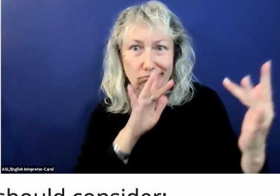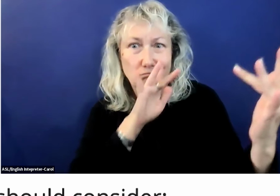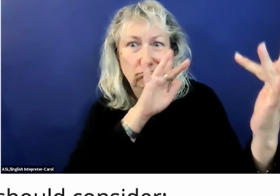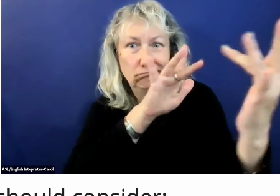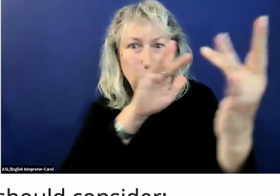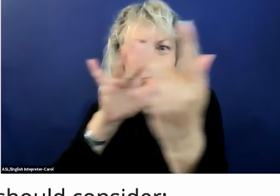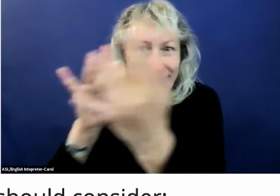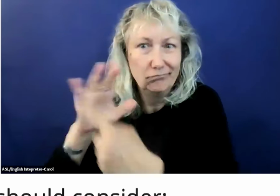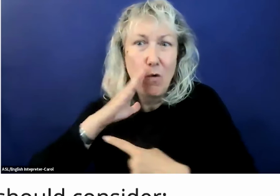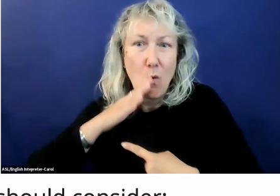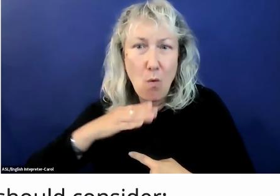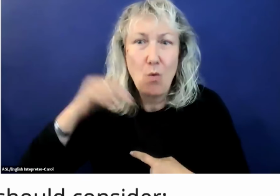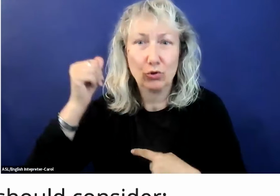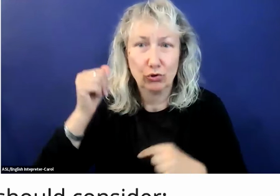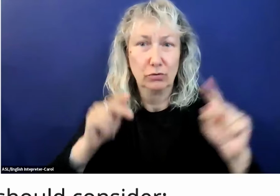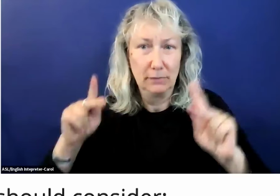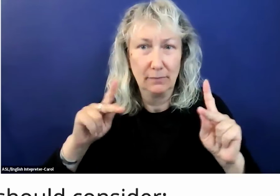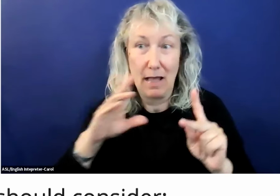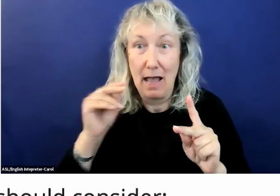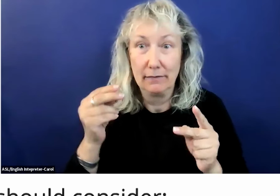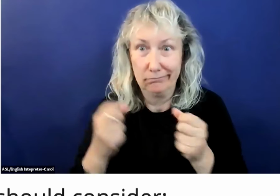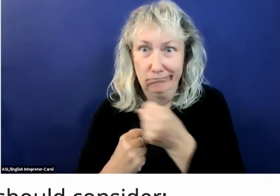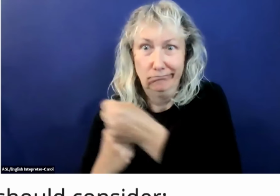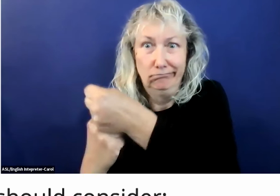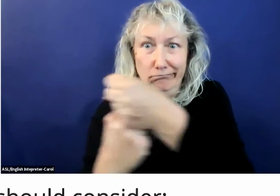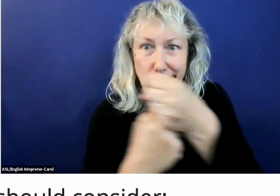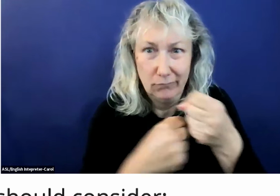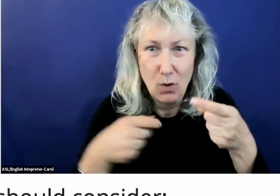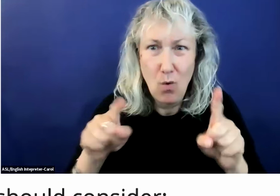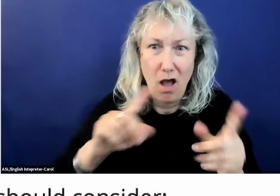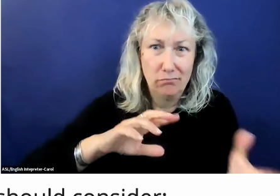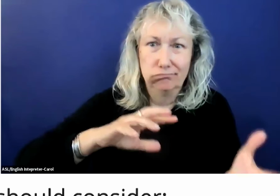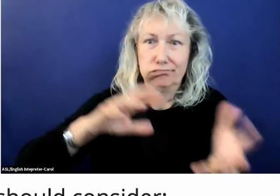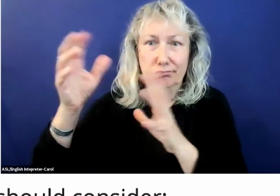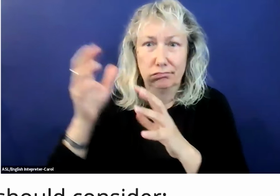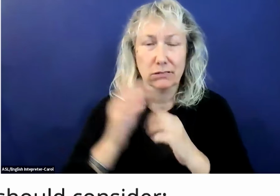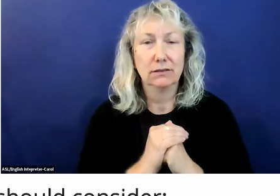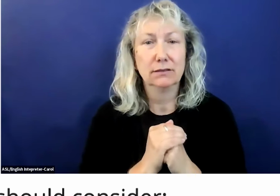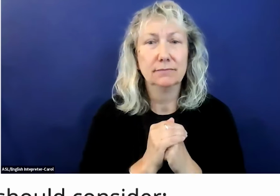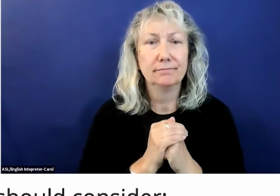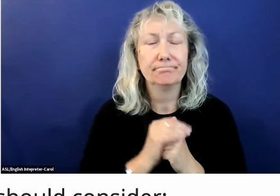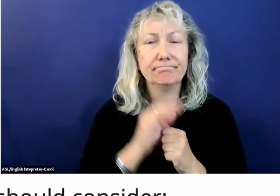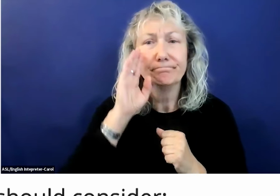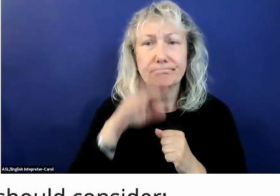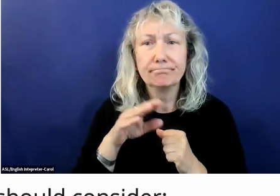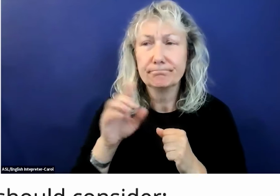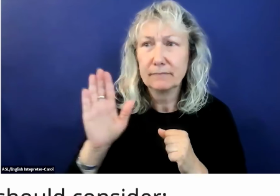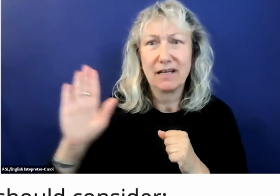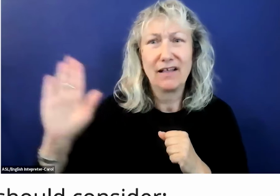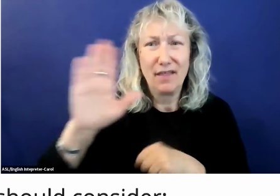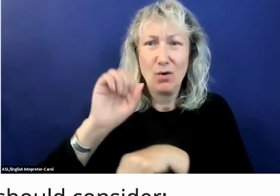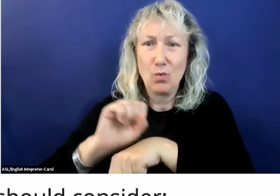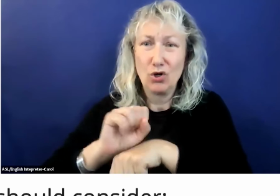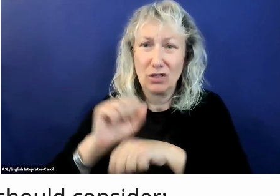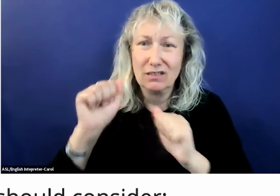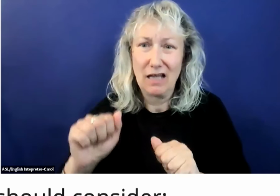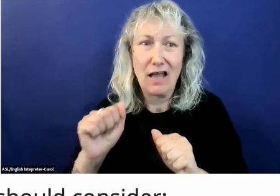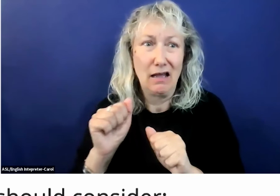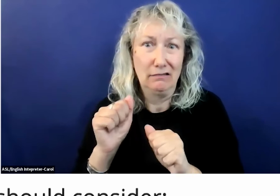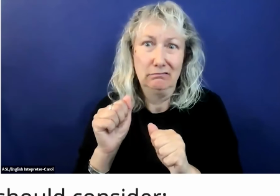and providing support during crises. And their work can, in so many ways, reduce social isolation and